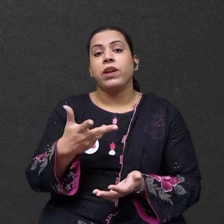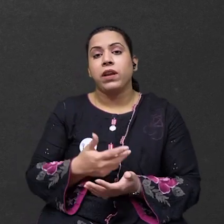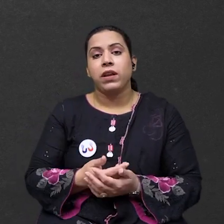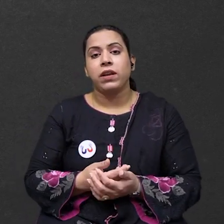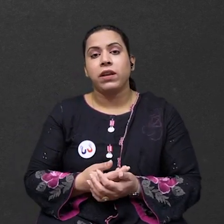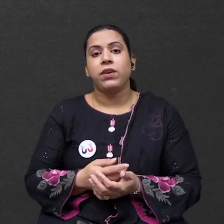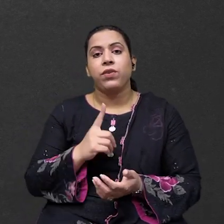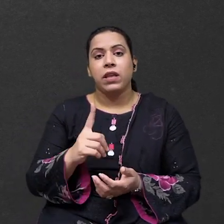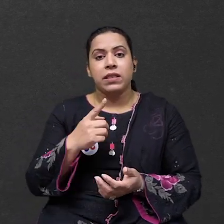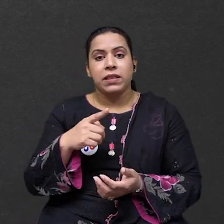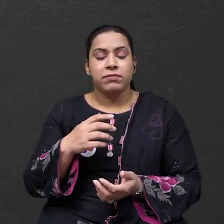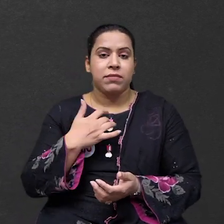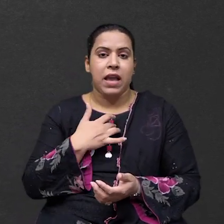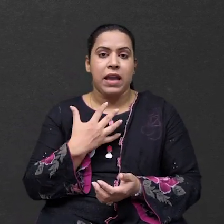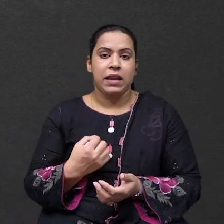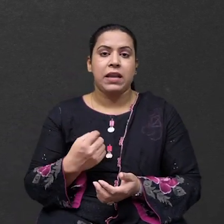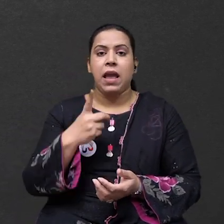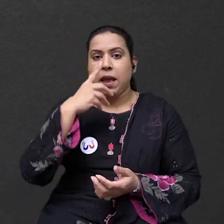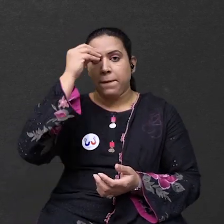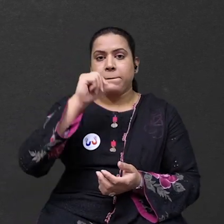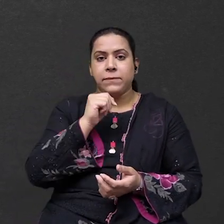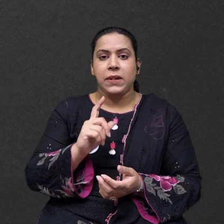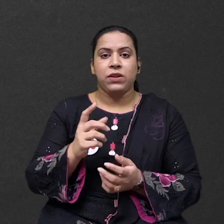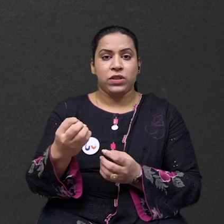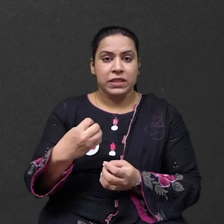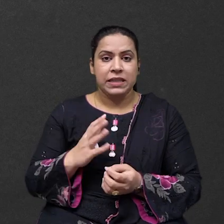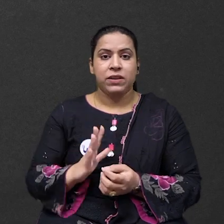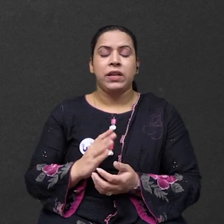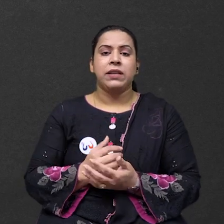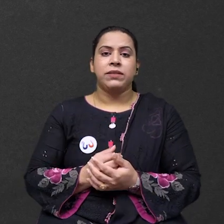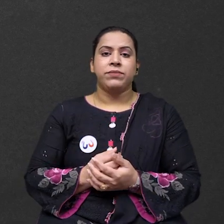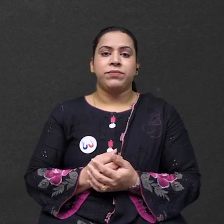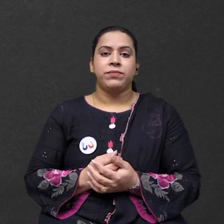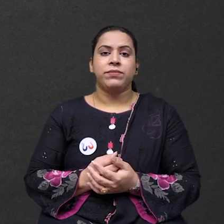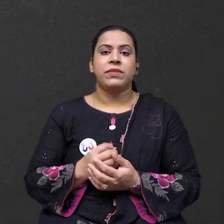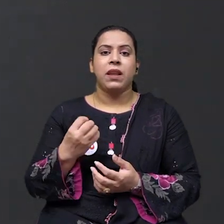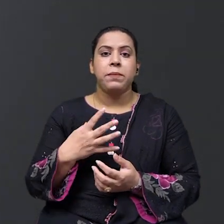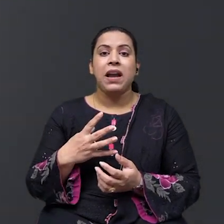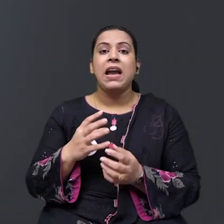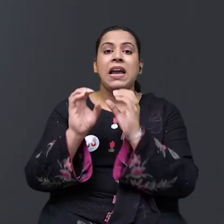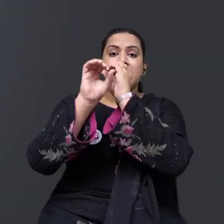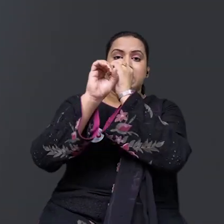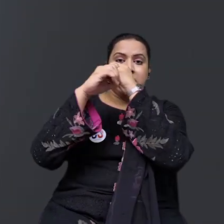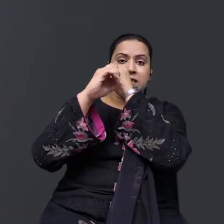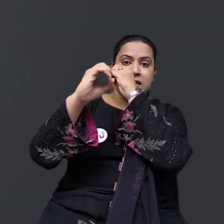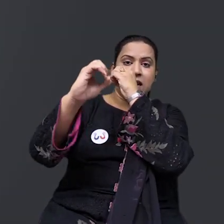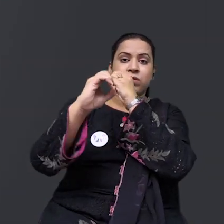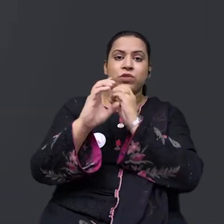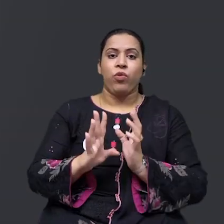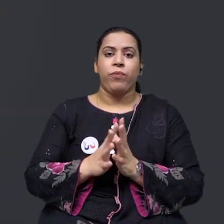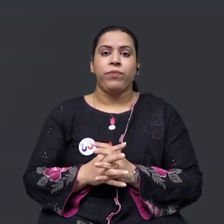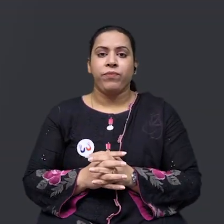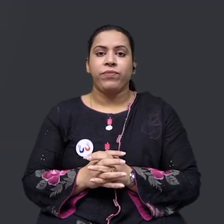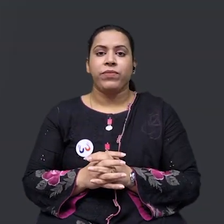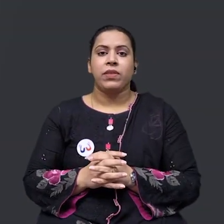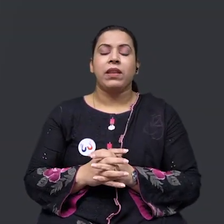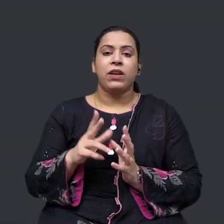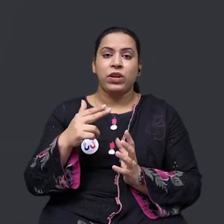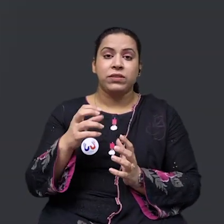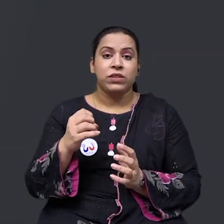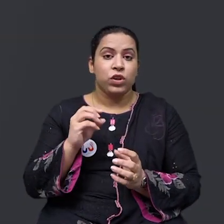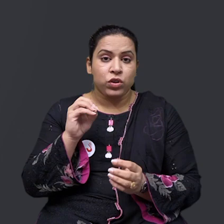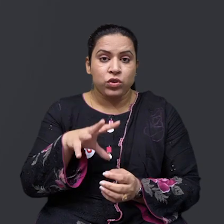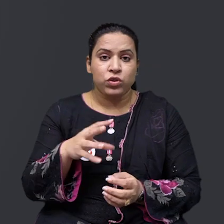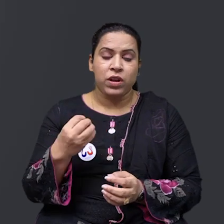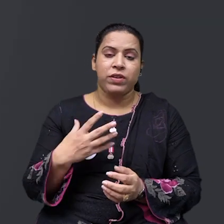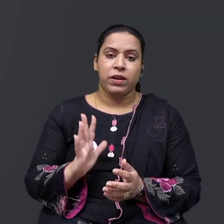the support of my parents, they allowed me to buy a telescope with my own money, and it just took off from